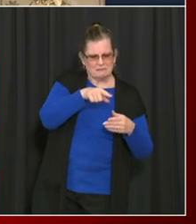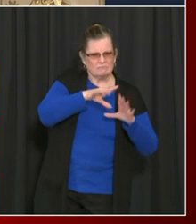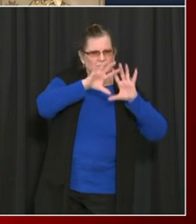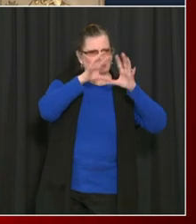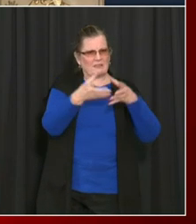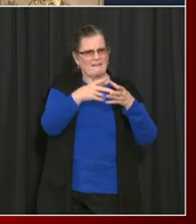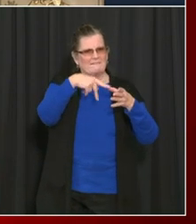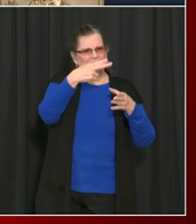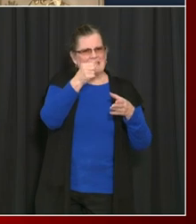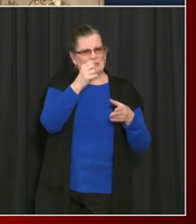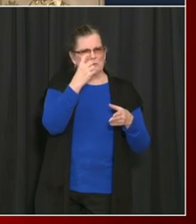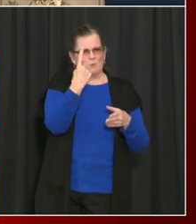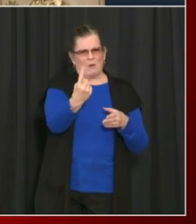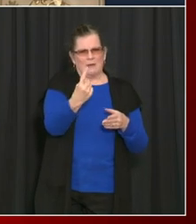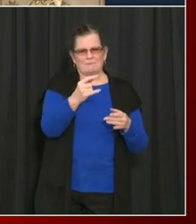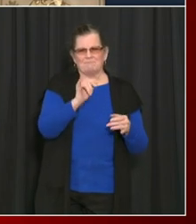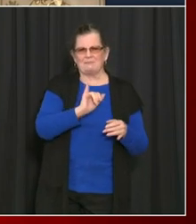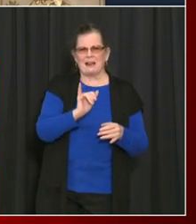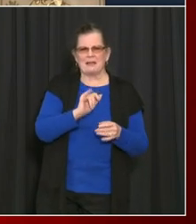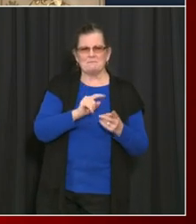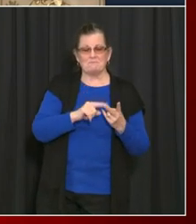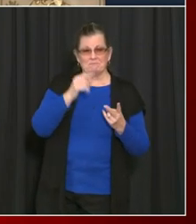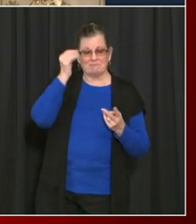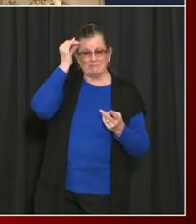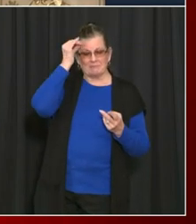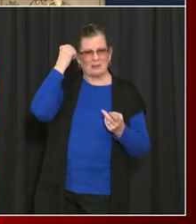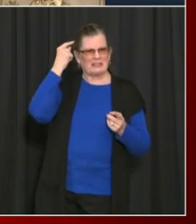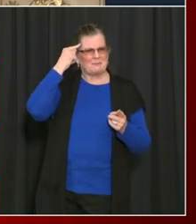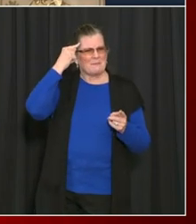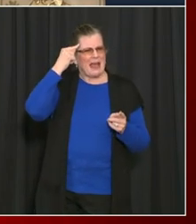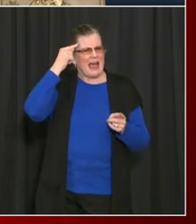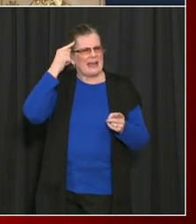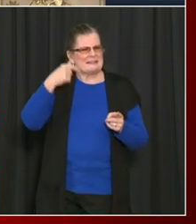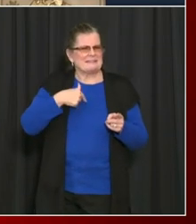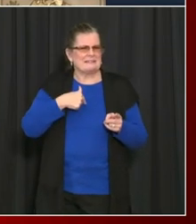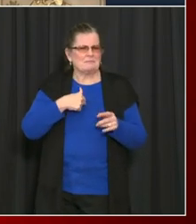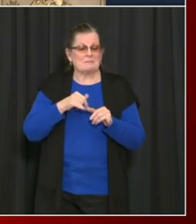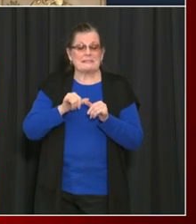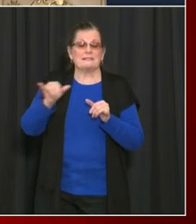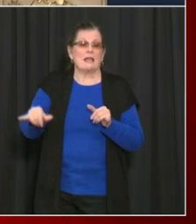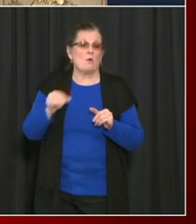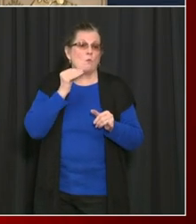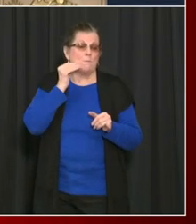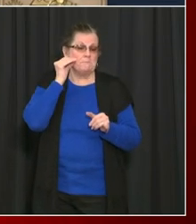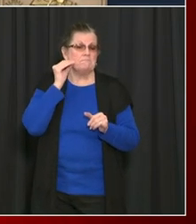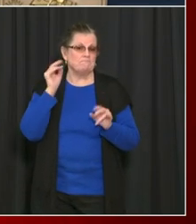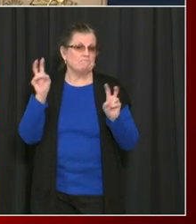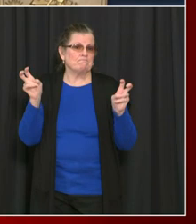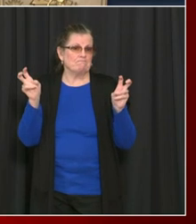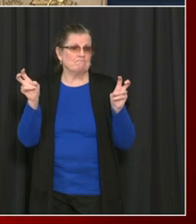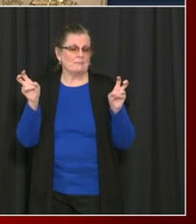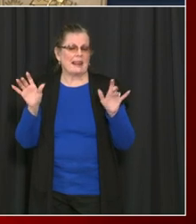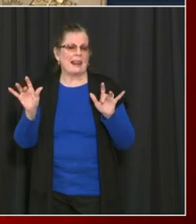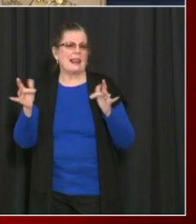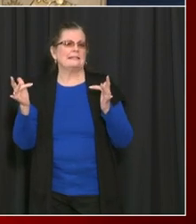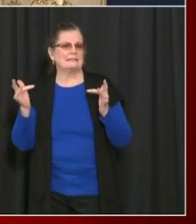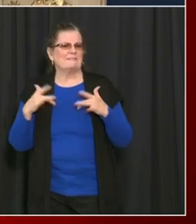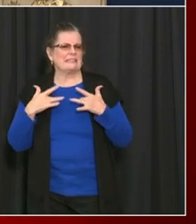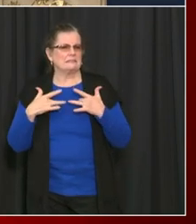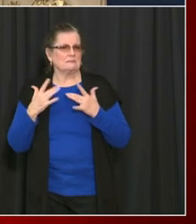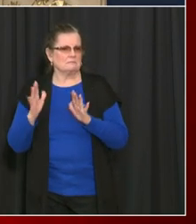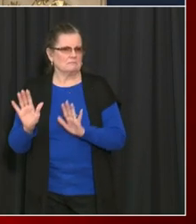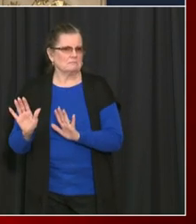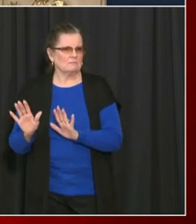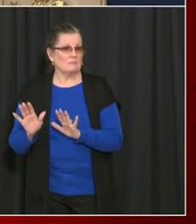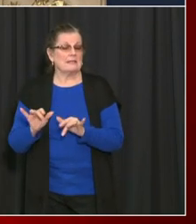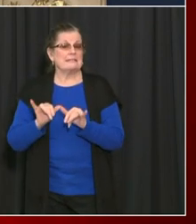about is that, and in my mind, I actually call it stay-at-home light. It means that the stay-at-home restriction has